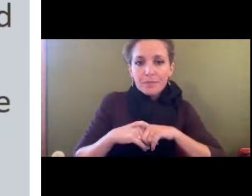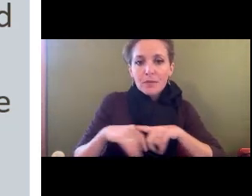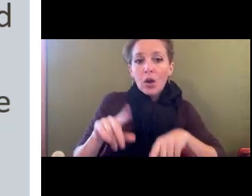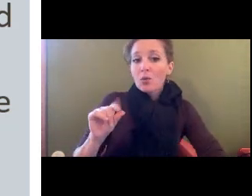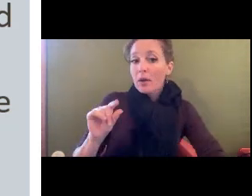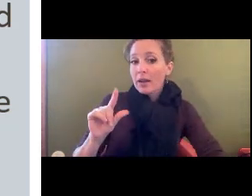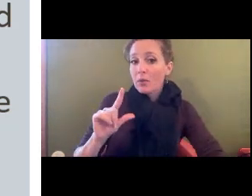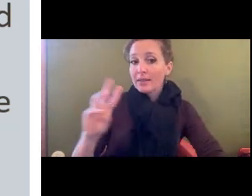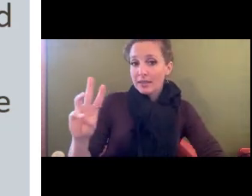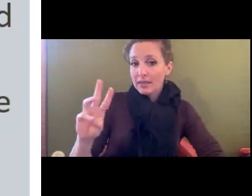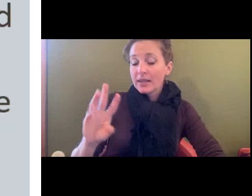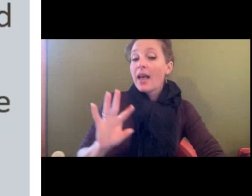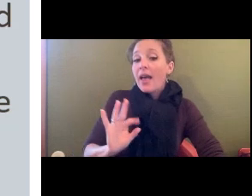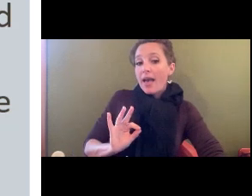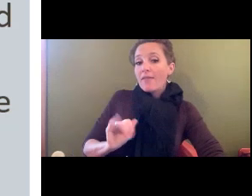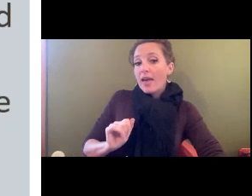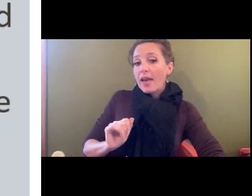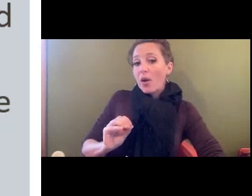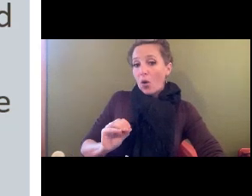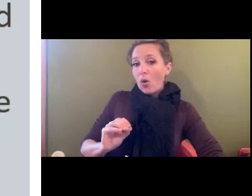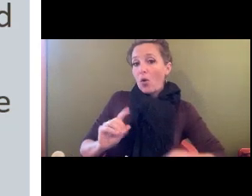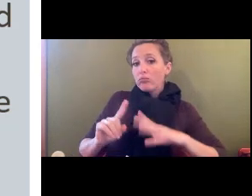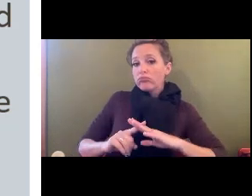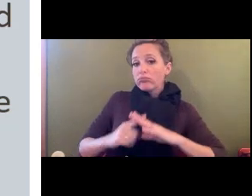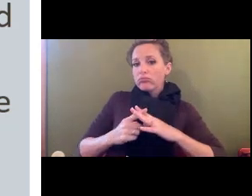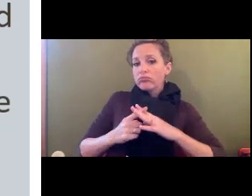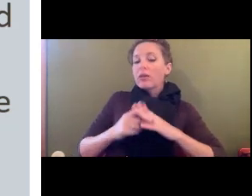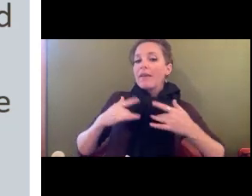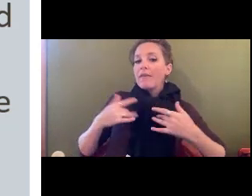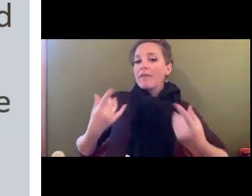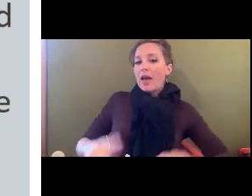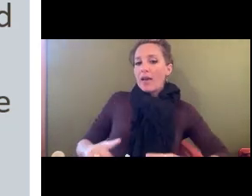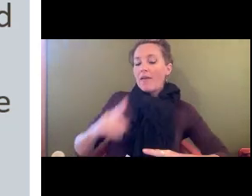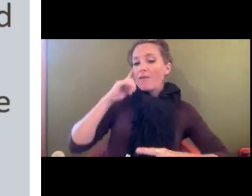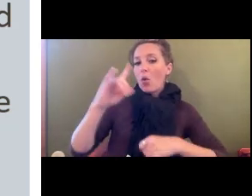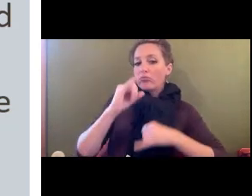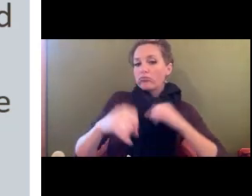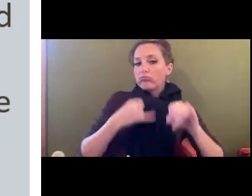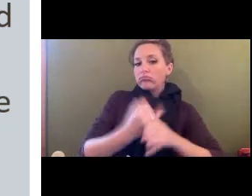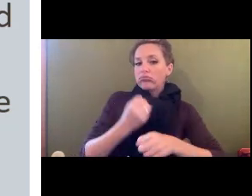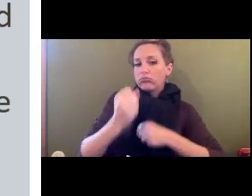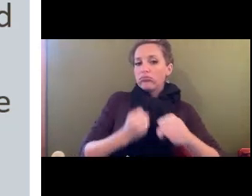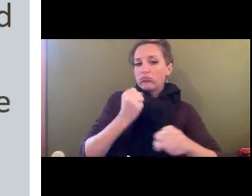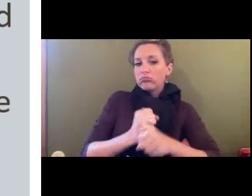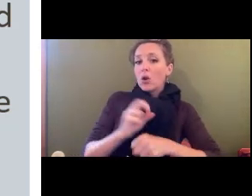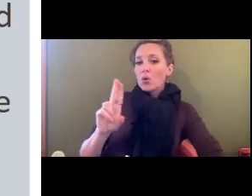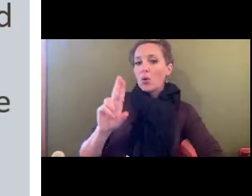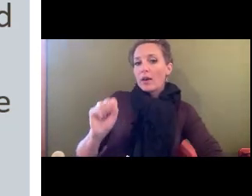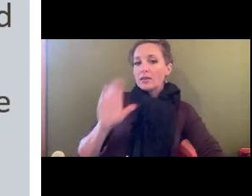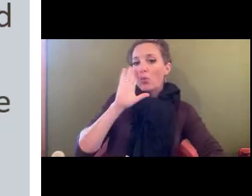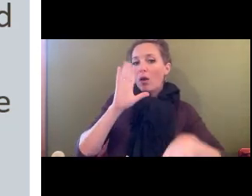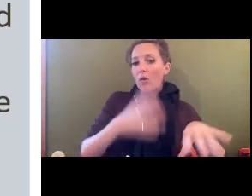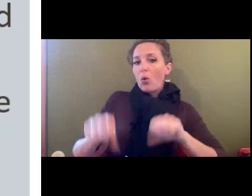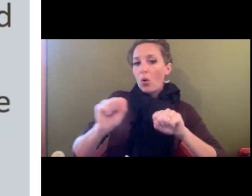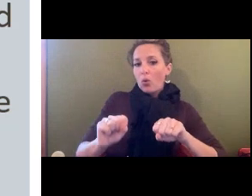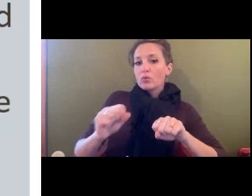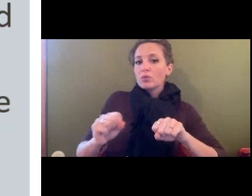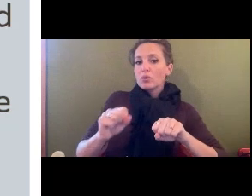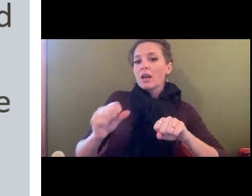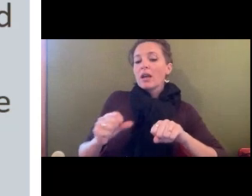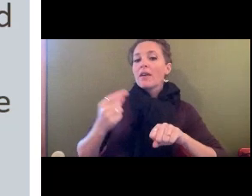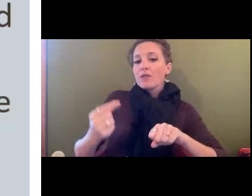will host its official launch event for the International Year. That's also, again, the year that the US hosts the G20. And we plan